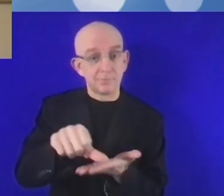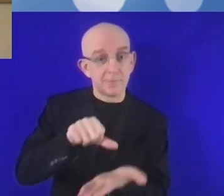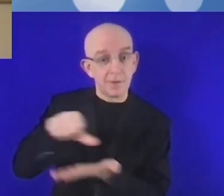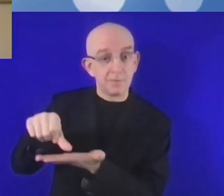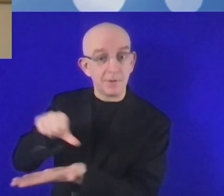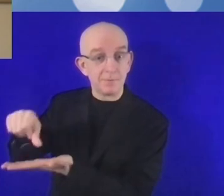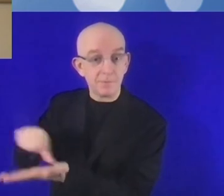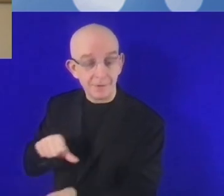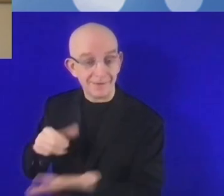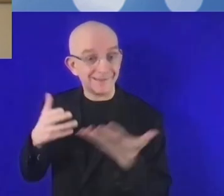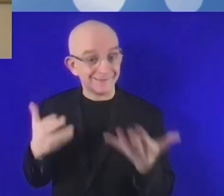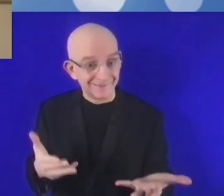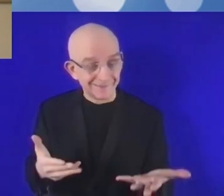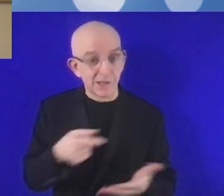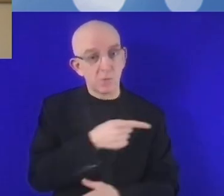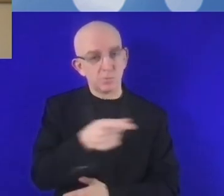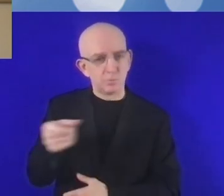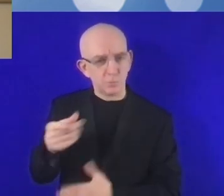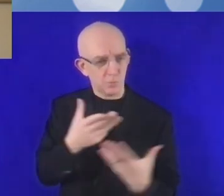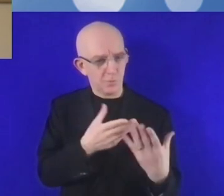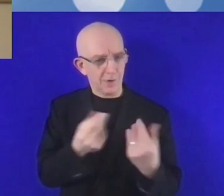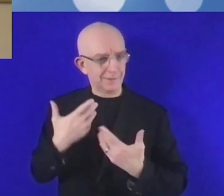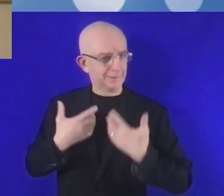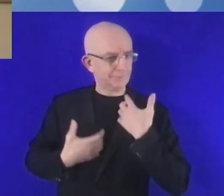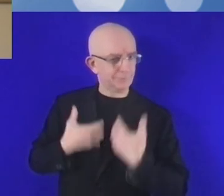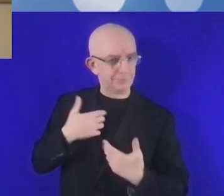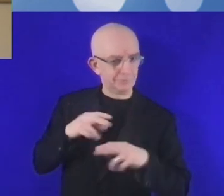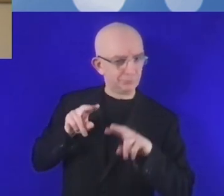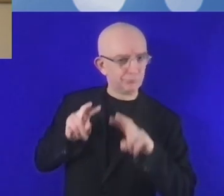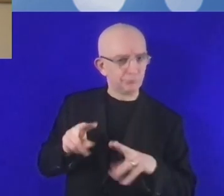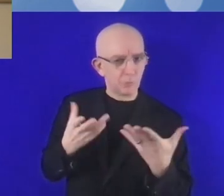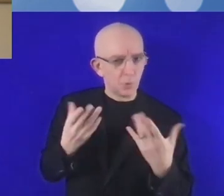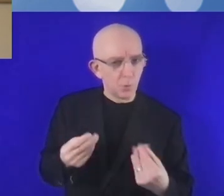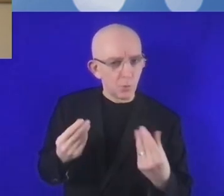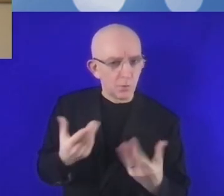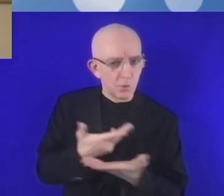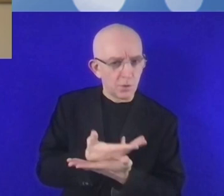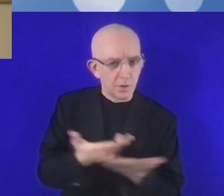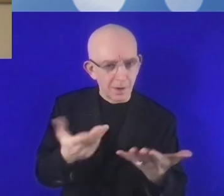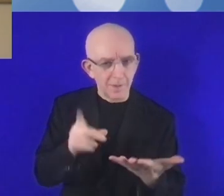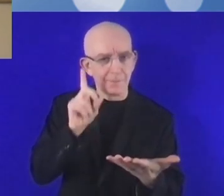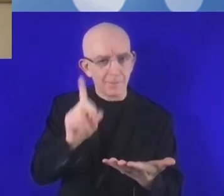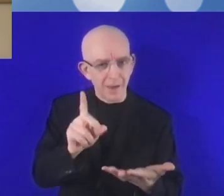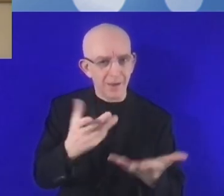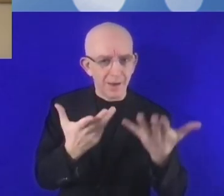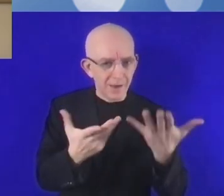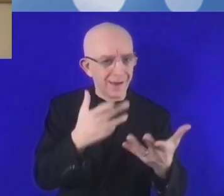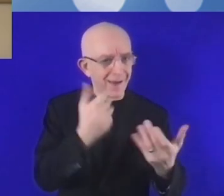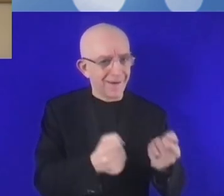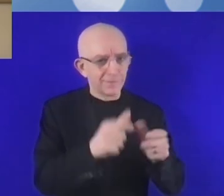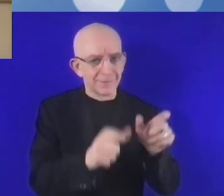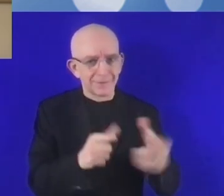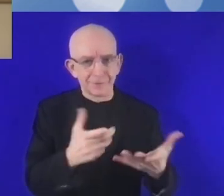not enjoying the benefits of the internet and what it can do to transform societies. And we